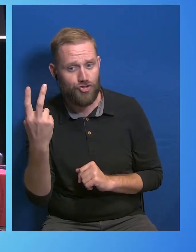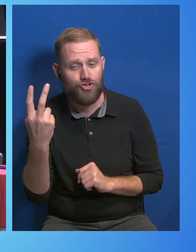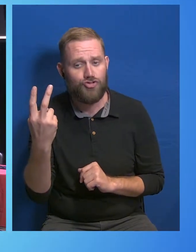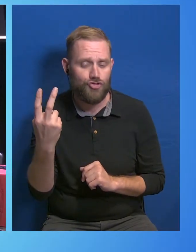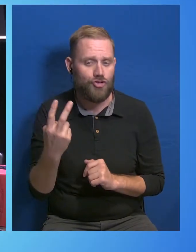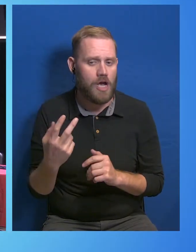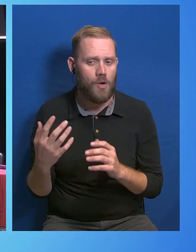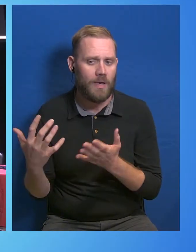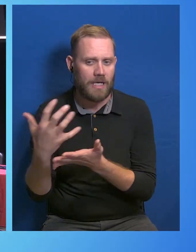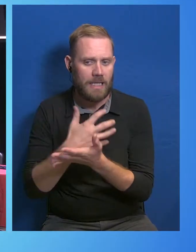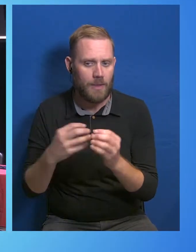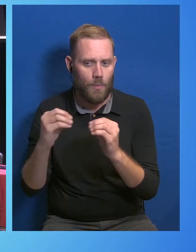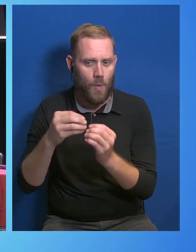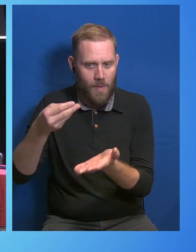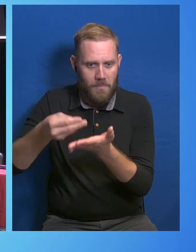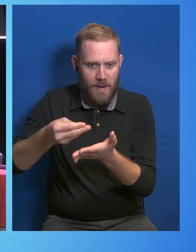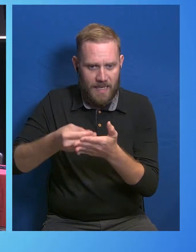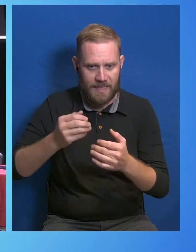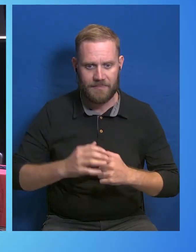furthest.